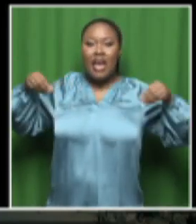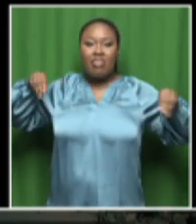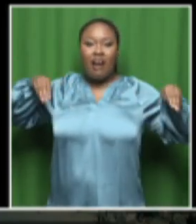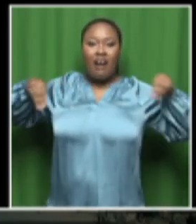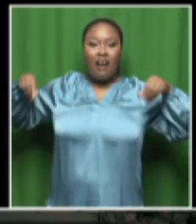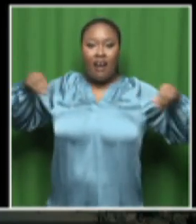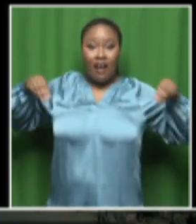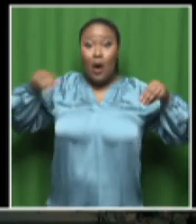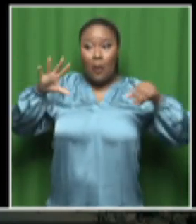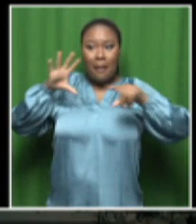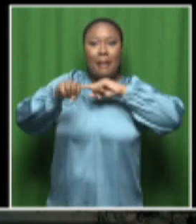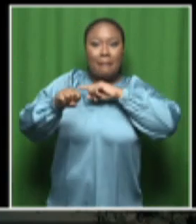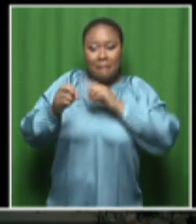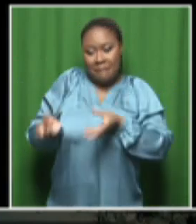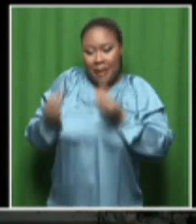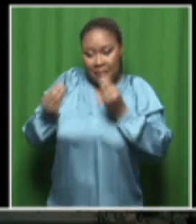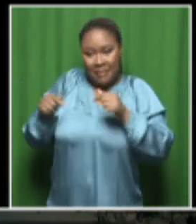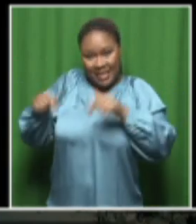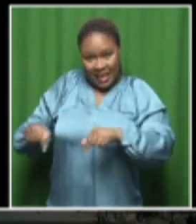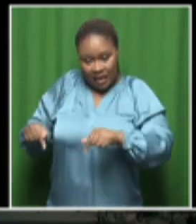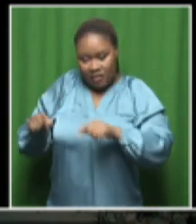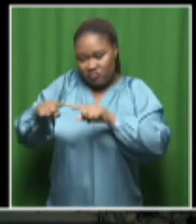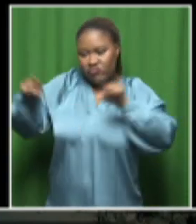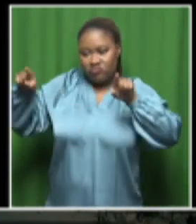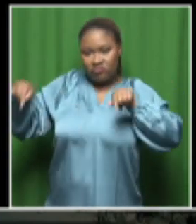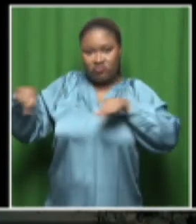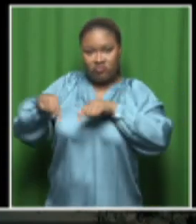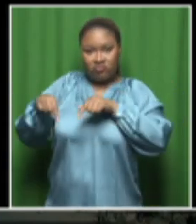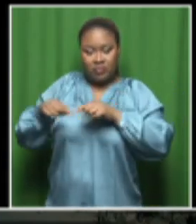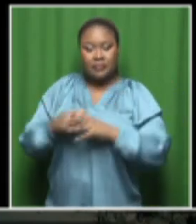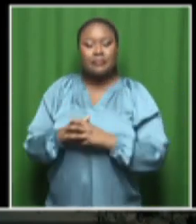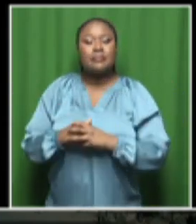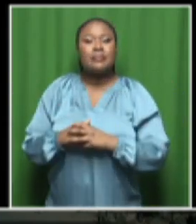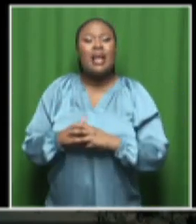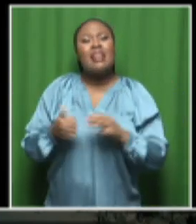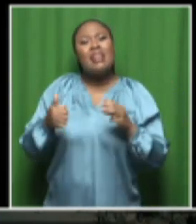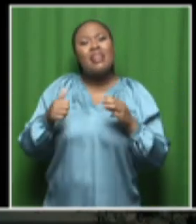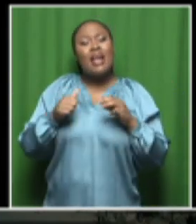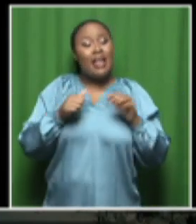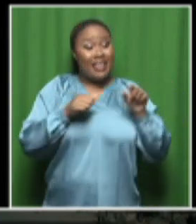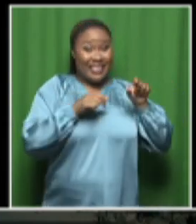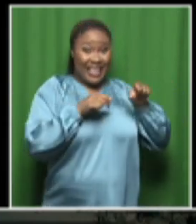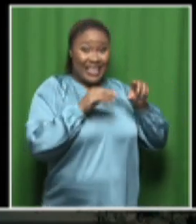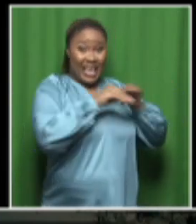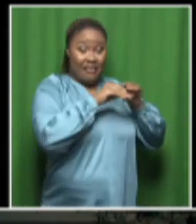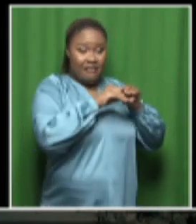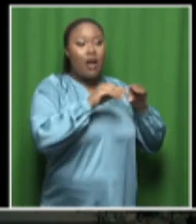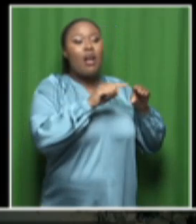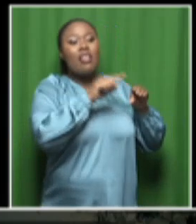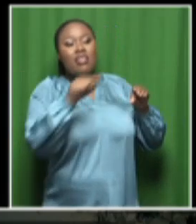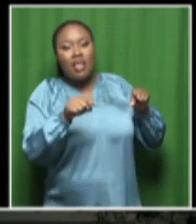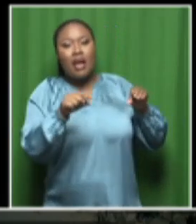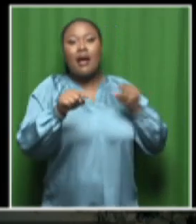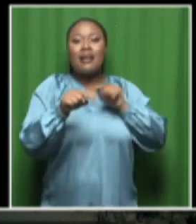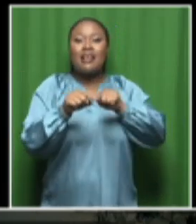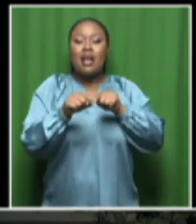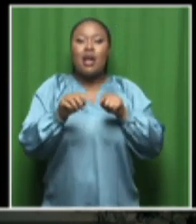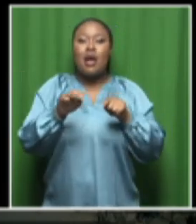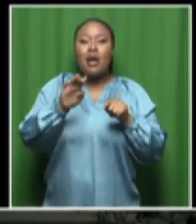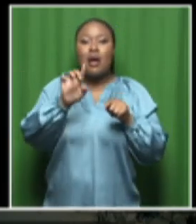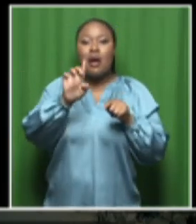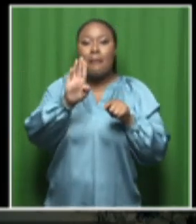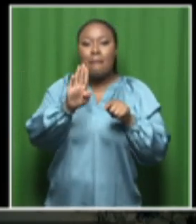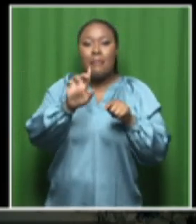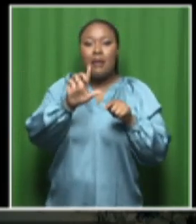was founded here on this reserve. Besides that, I think the other 2 caves, Blombos also has